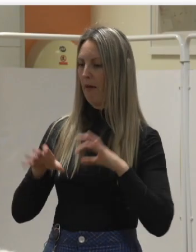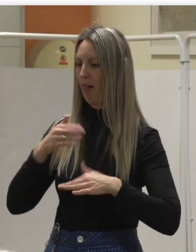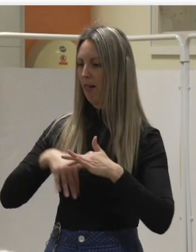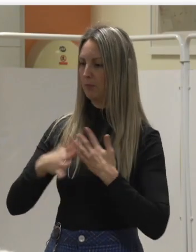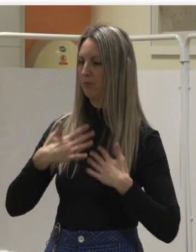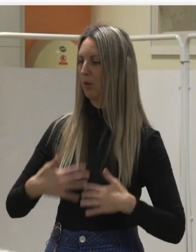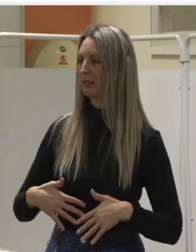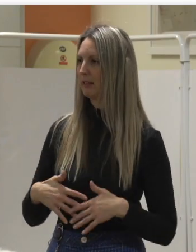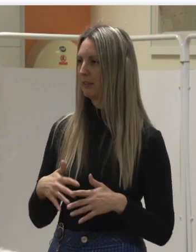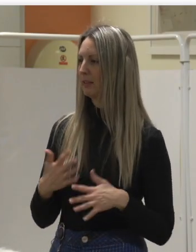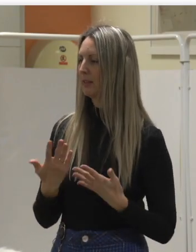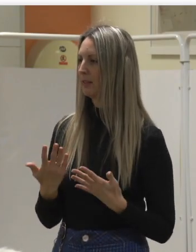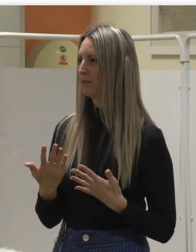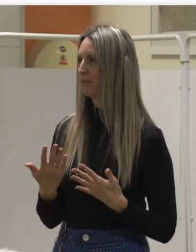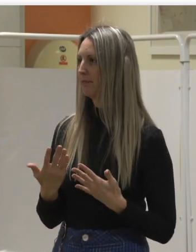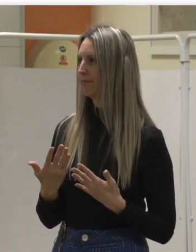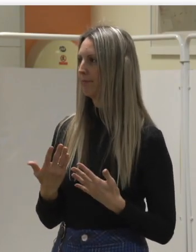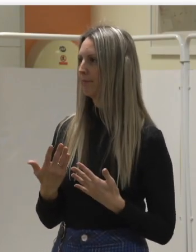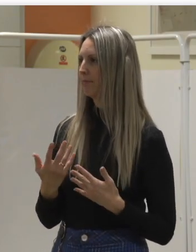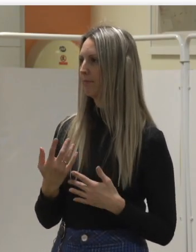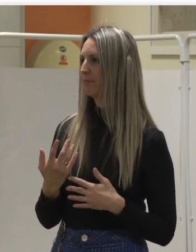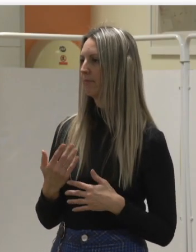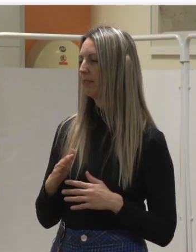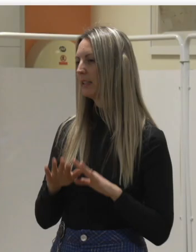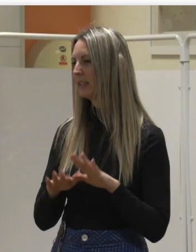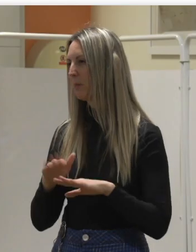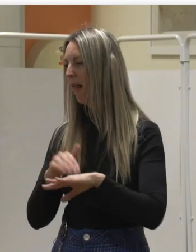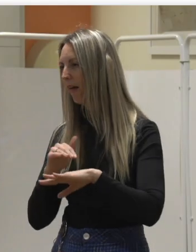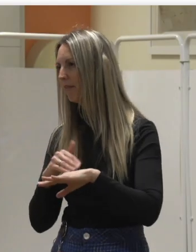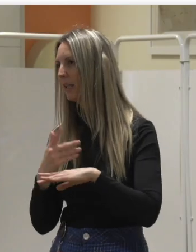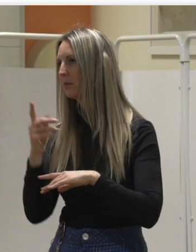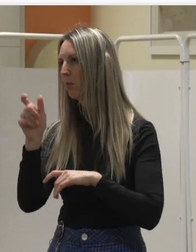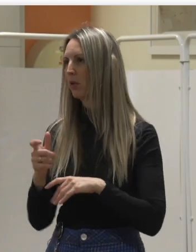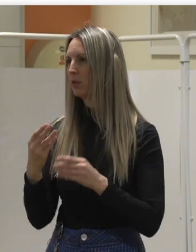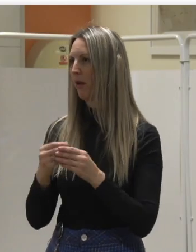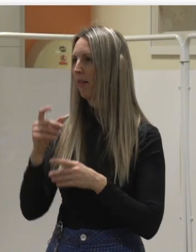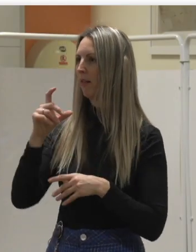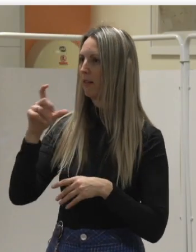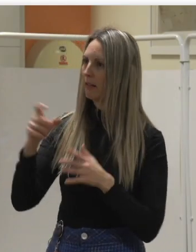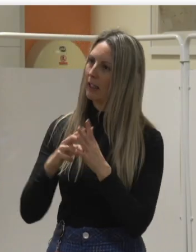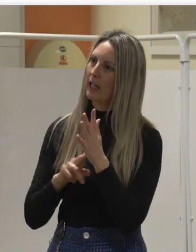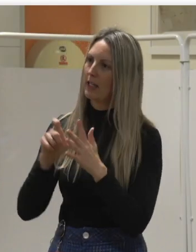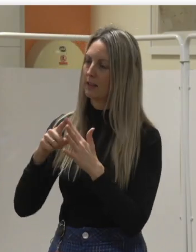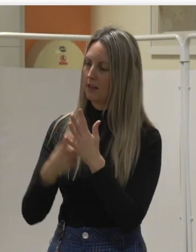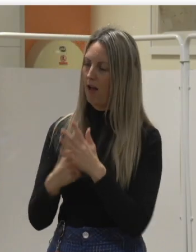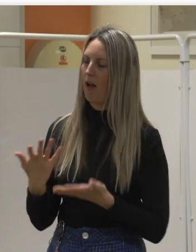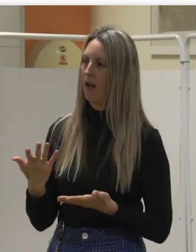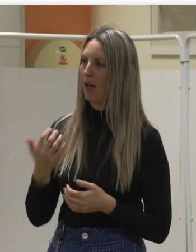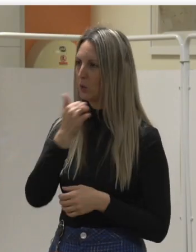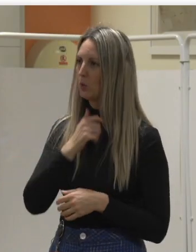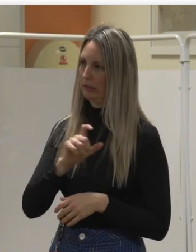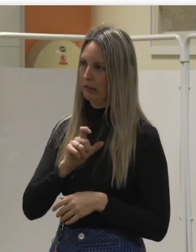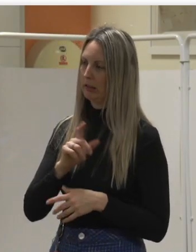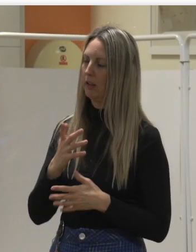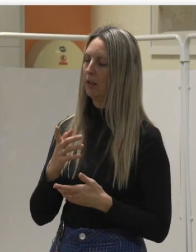have similar effect on somebody who has got cancer. I'm using that C word because there is a chemical